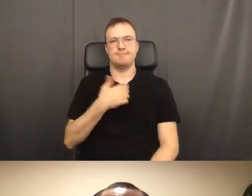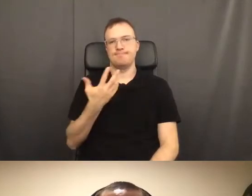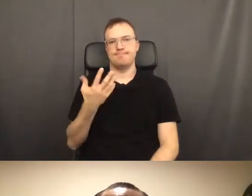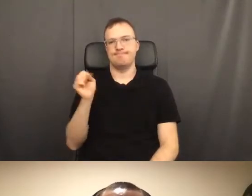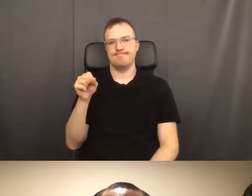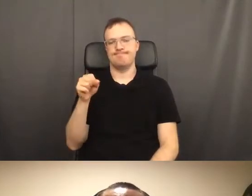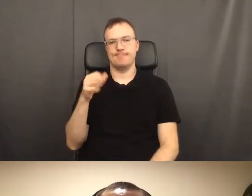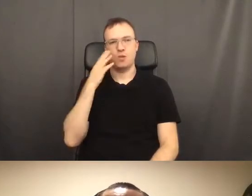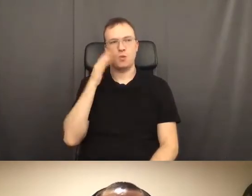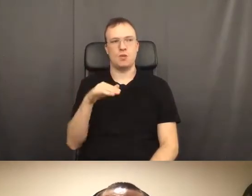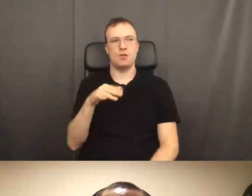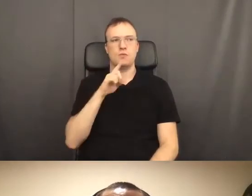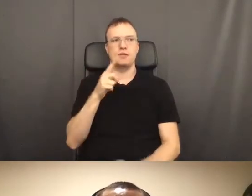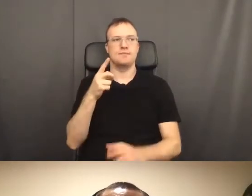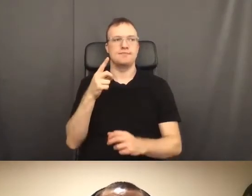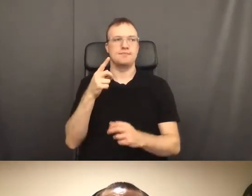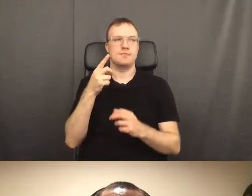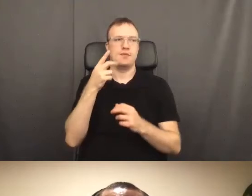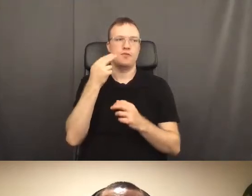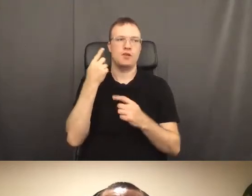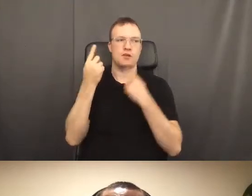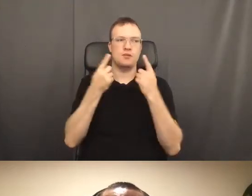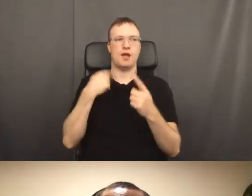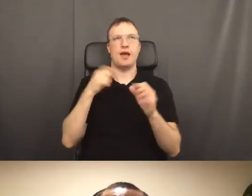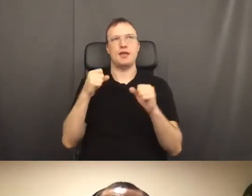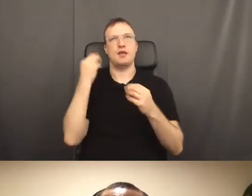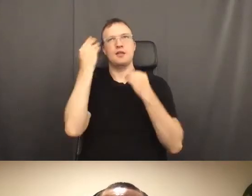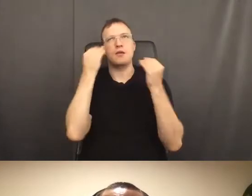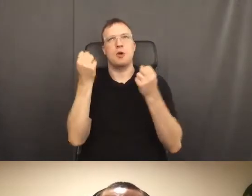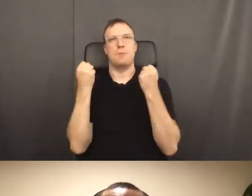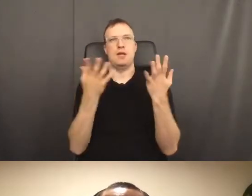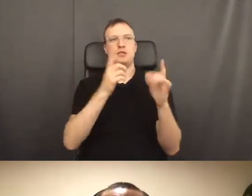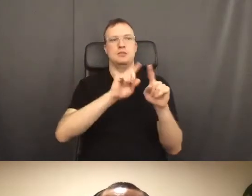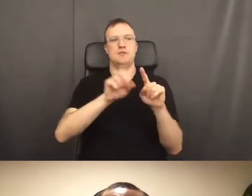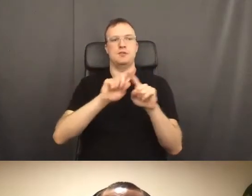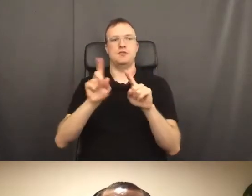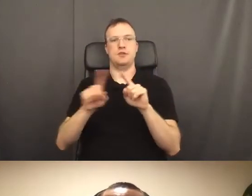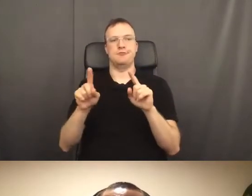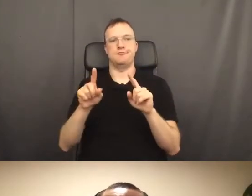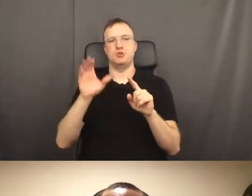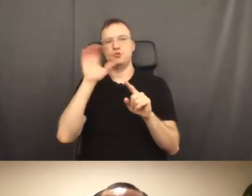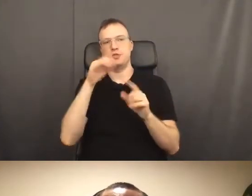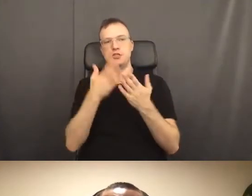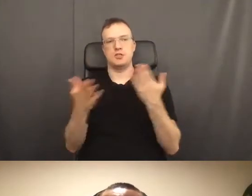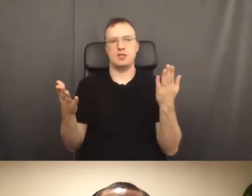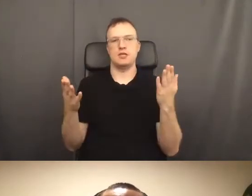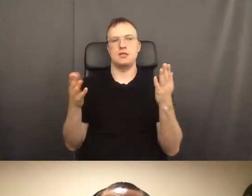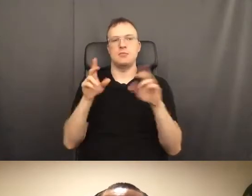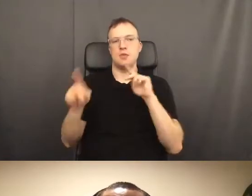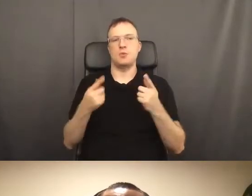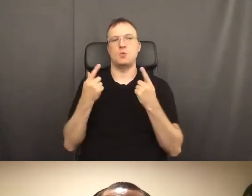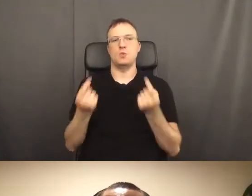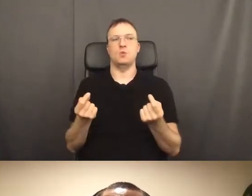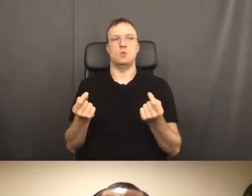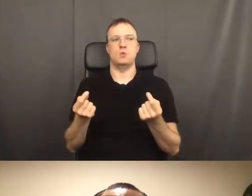Yeah, it's funny. I can think of lots of different kind of quirks and things that people do